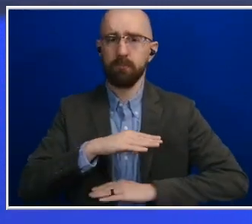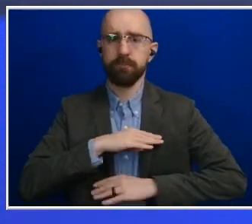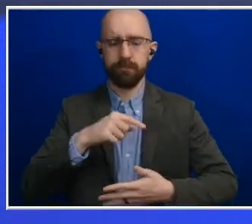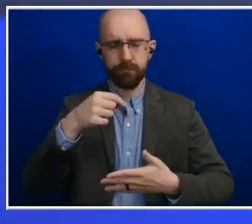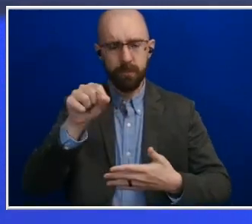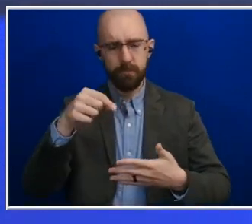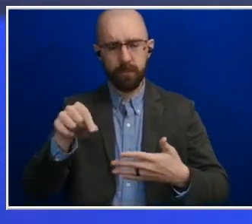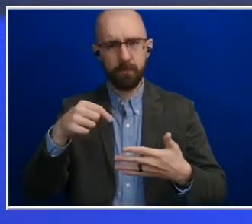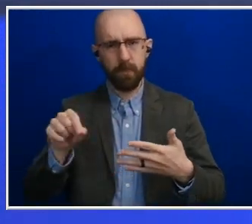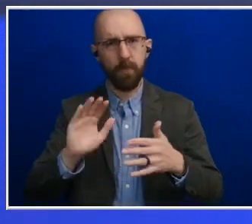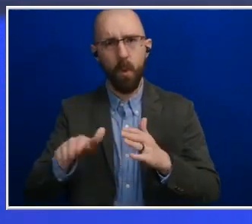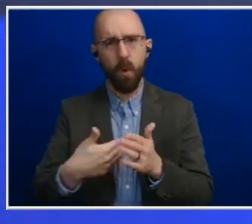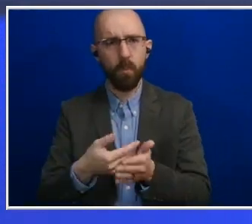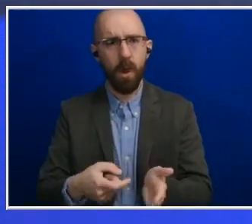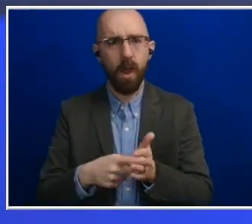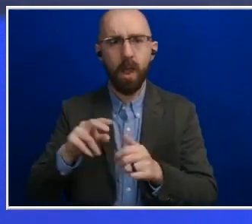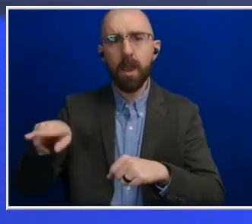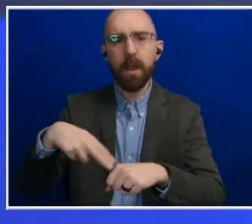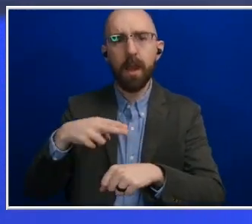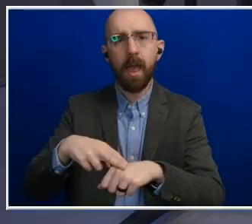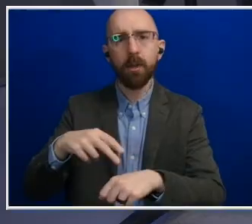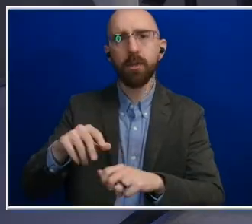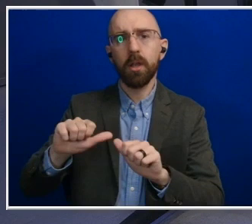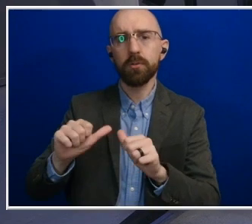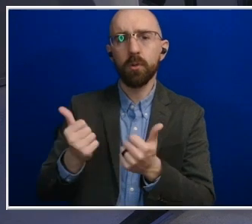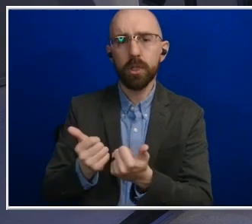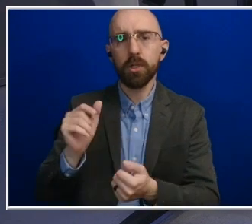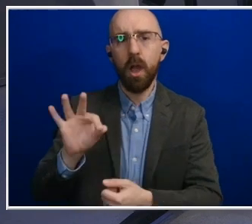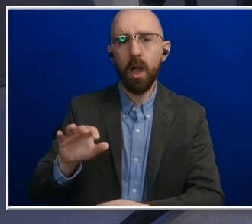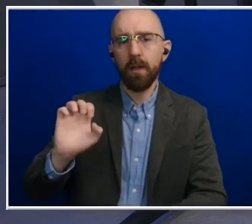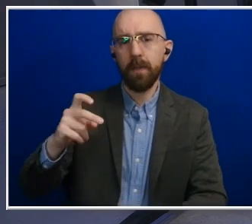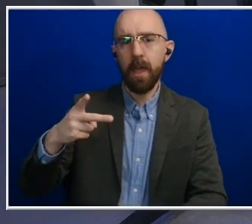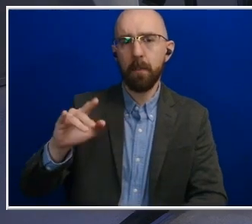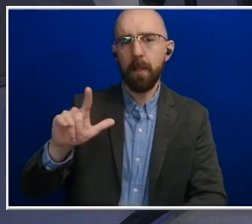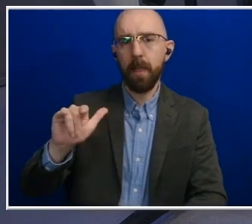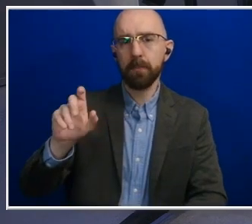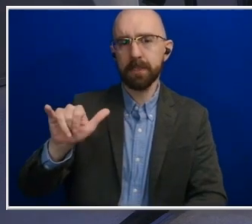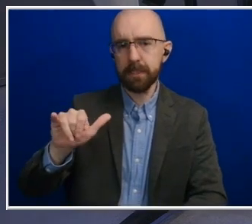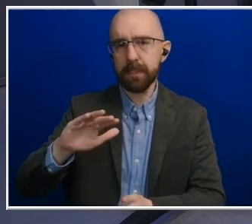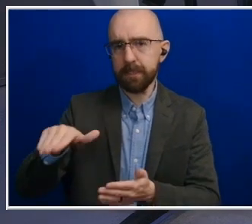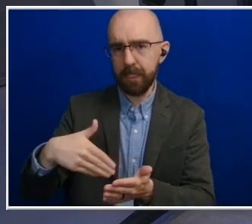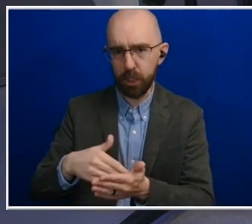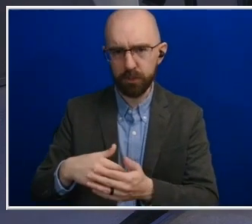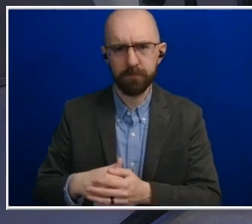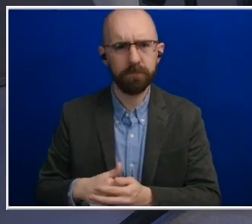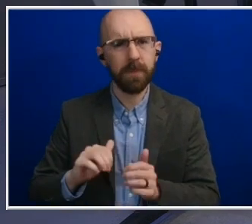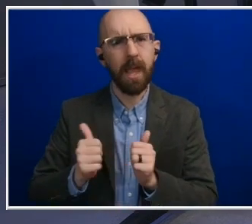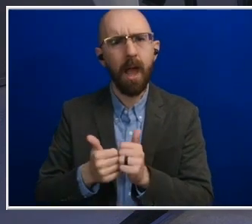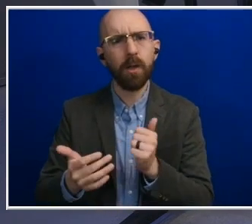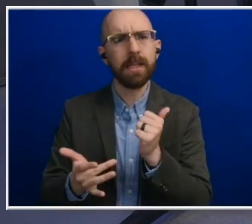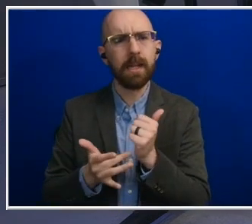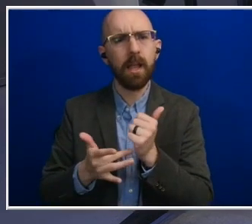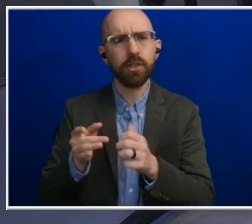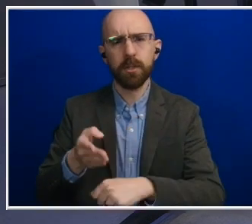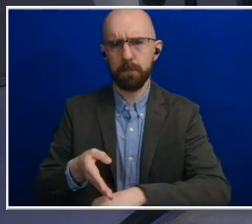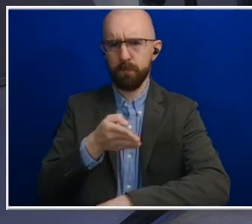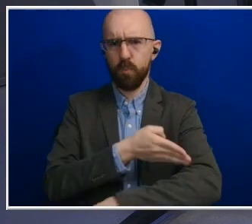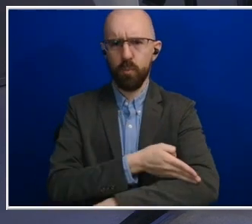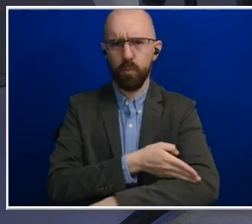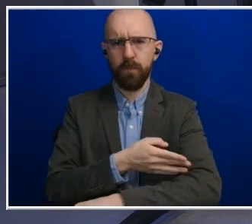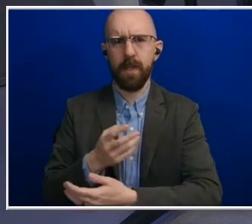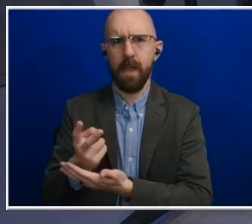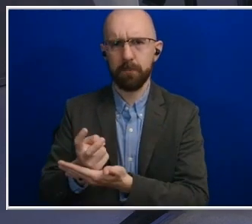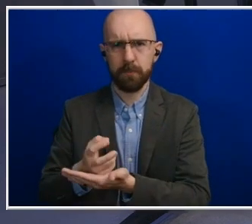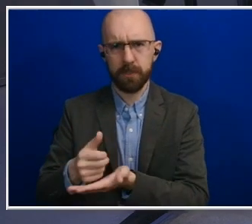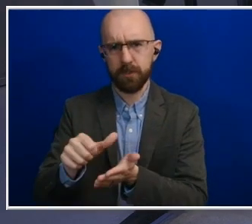National Association of Epilepsy Centers. Dr. Cheng, how has technology improved epilepsy